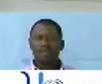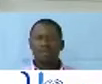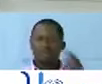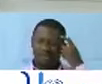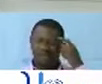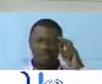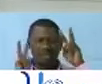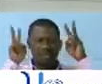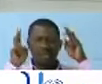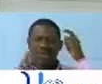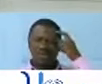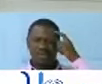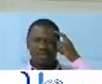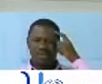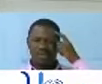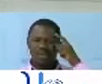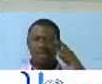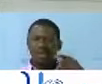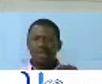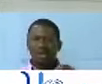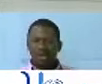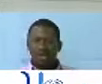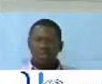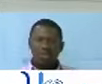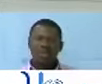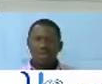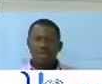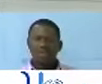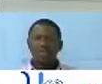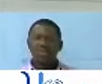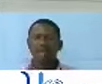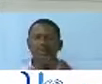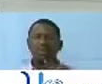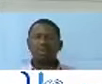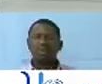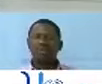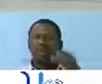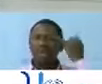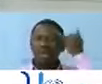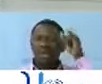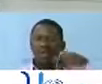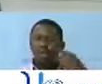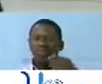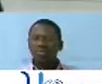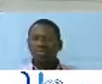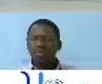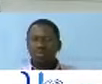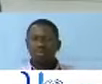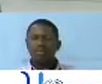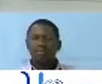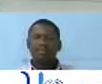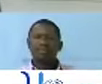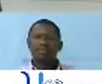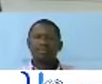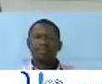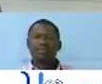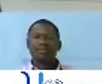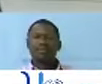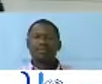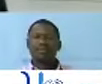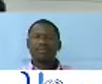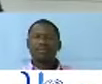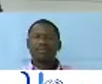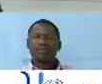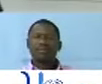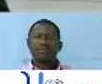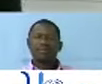to the English. Let me. I will take it back. I even forgot how I said it. Anyway, he basically just proposed this sort of like